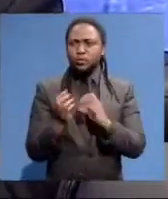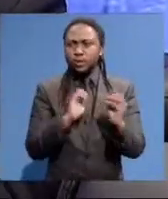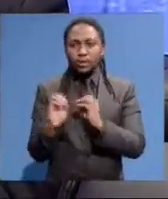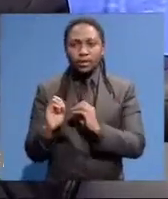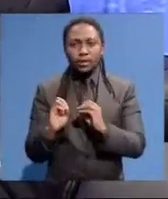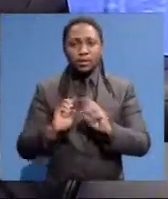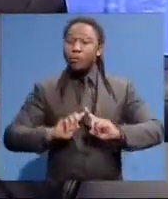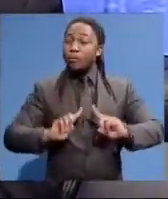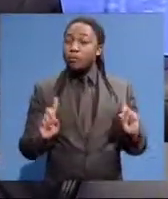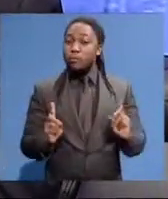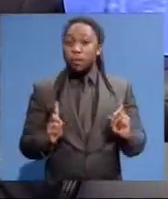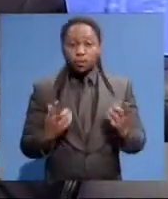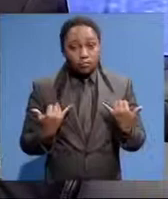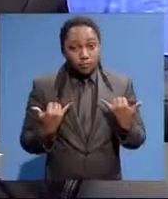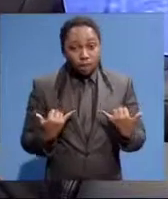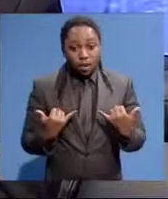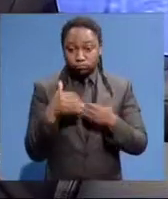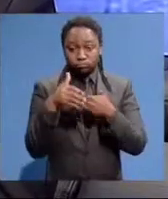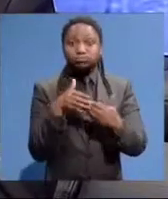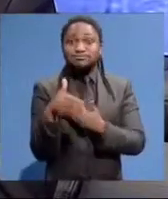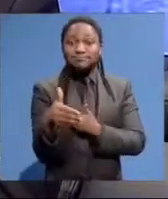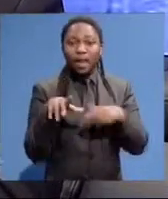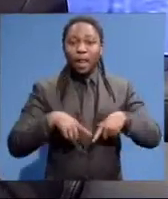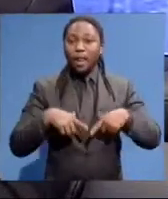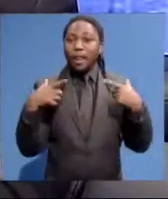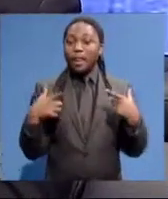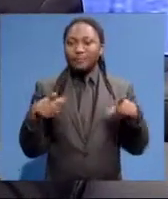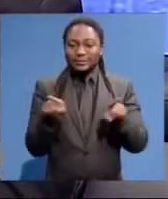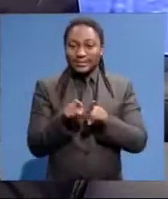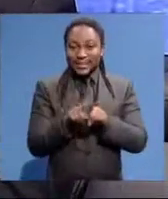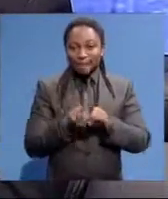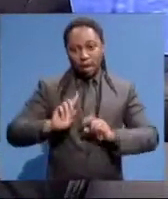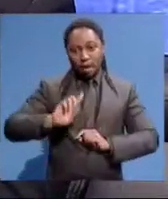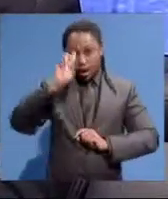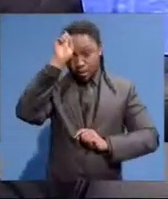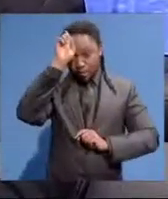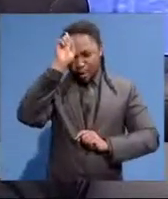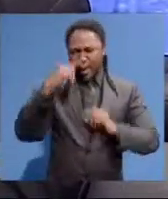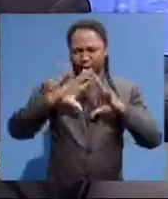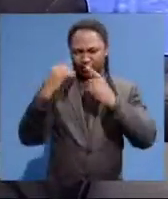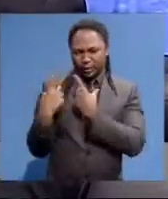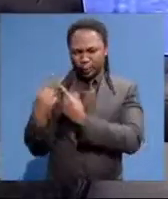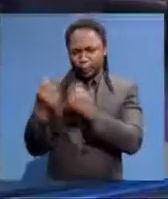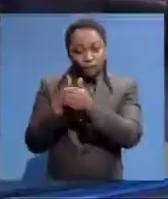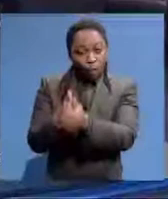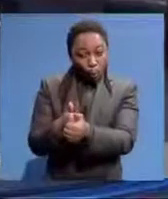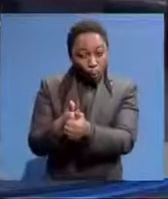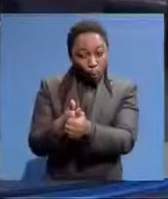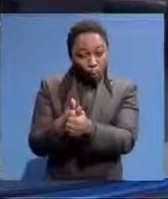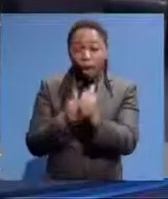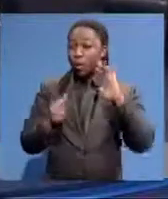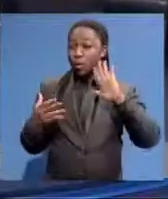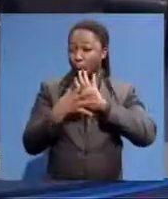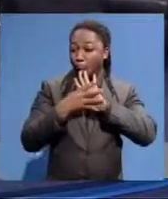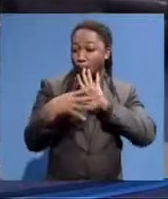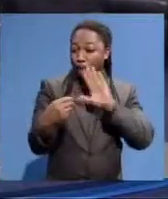going to actually live by the way, you know, the man by lived, his actions? Are we going to be responsible